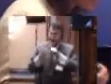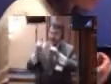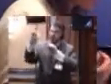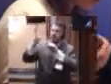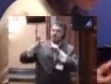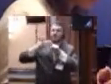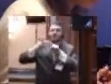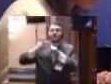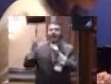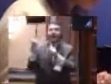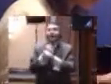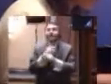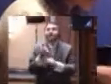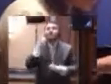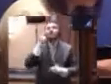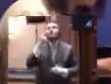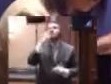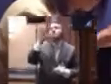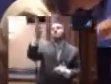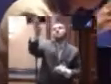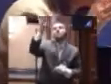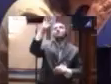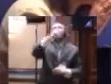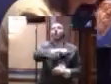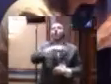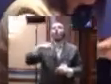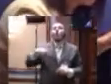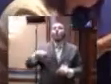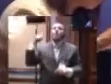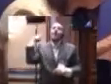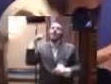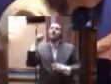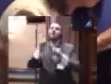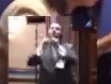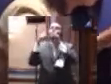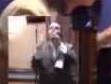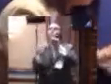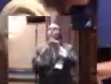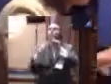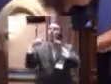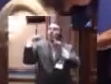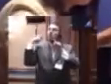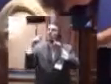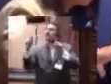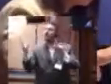aspect with all political groups. And this was something that